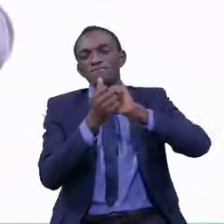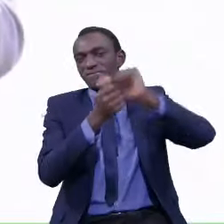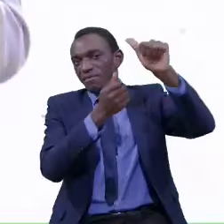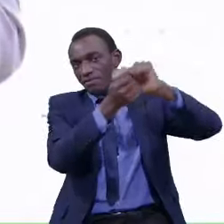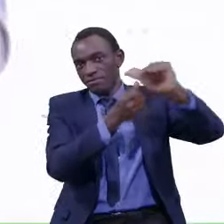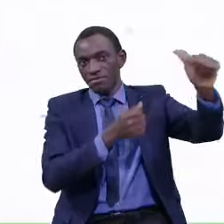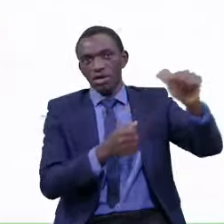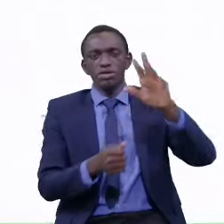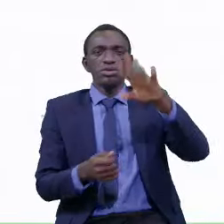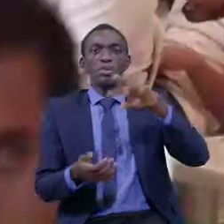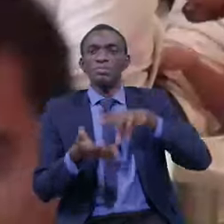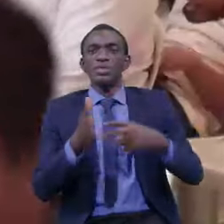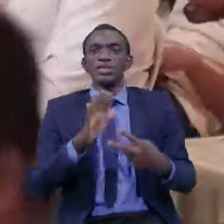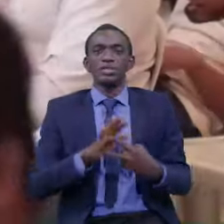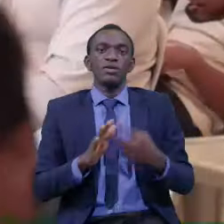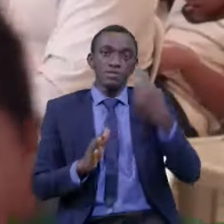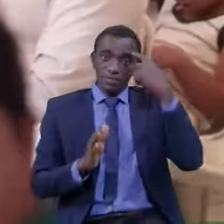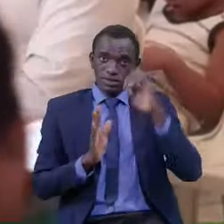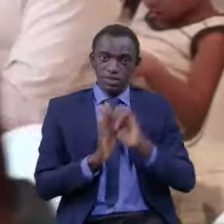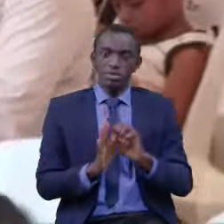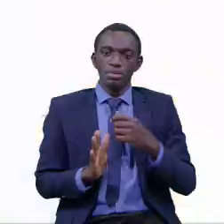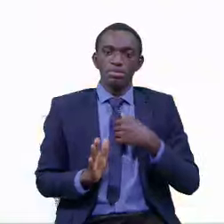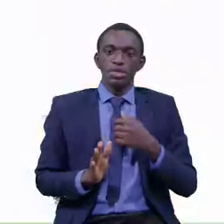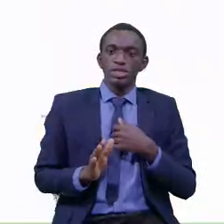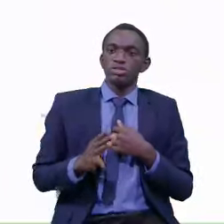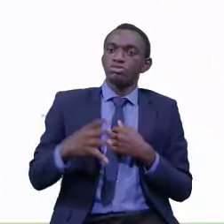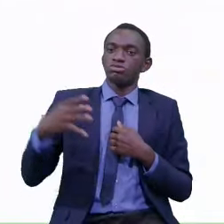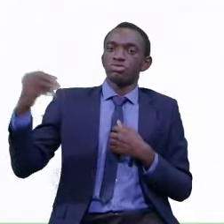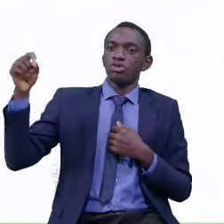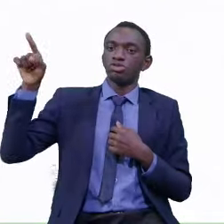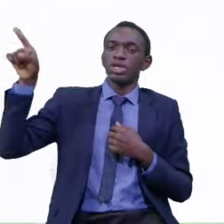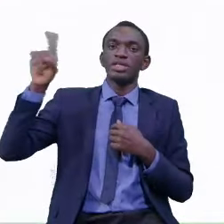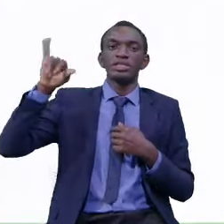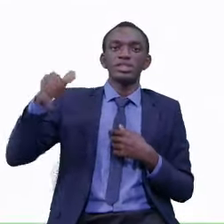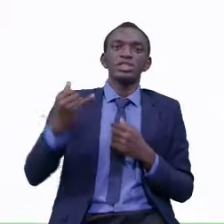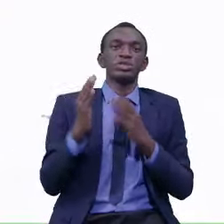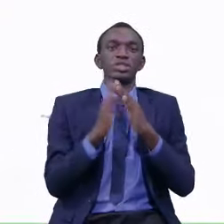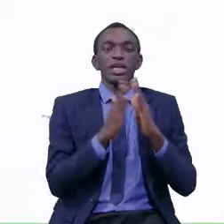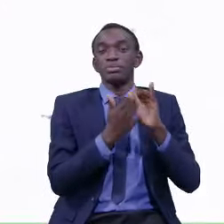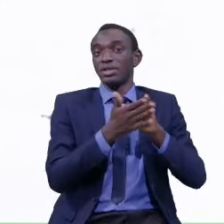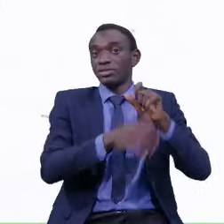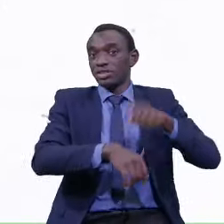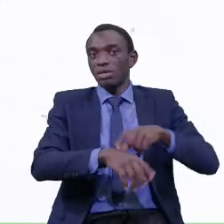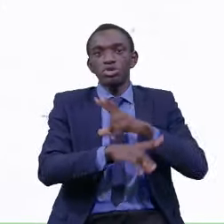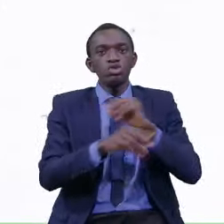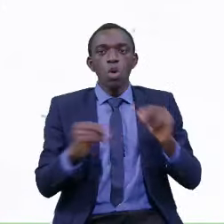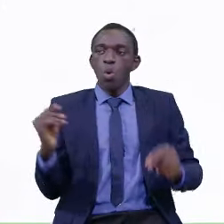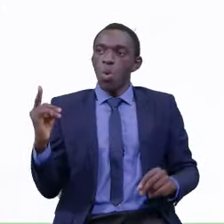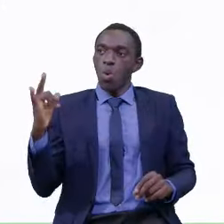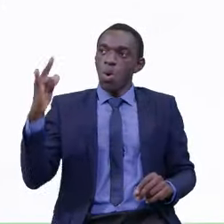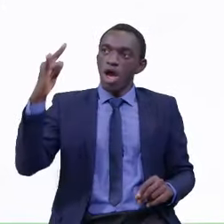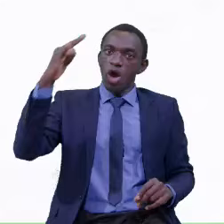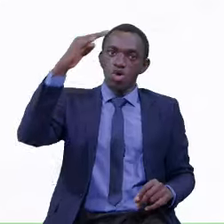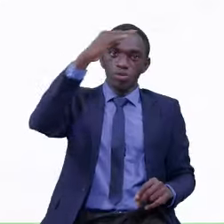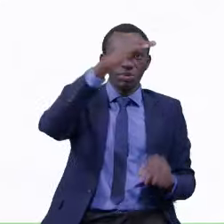come from Jerusalem. At that time, there was no aeroplane. And to go from Jerusalem